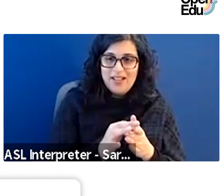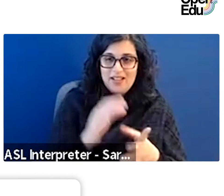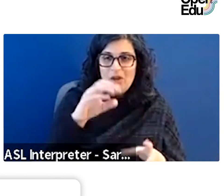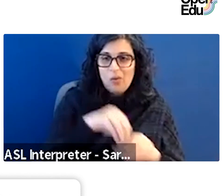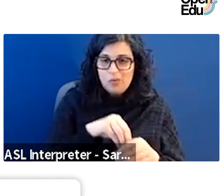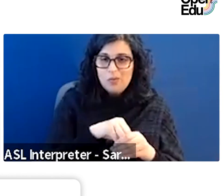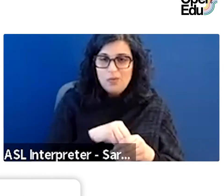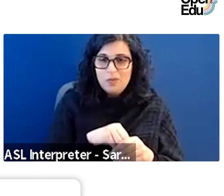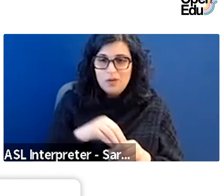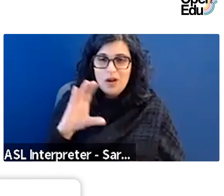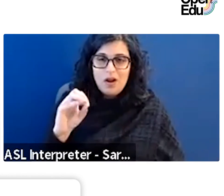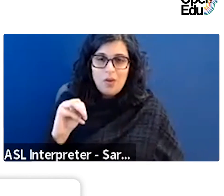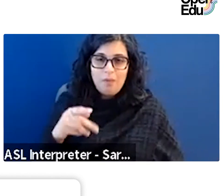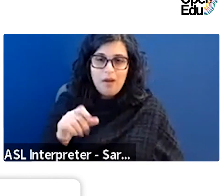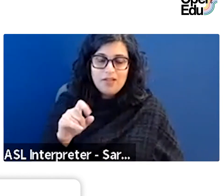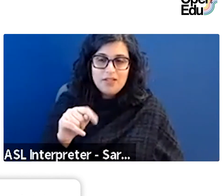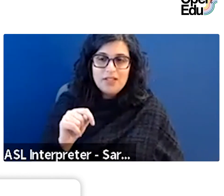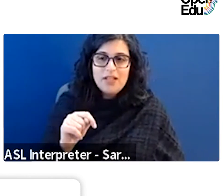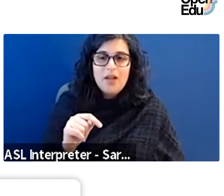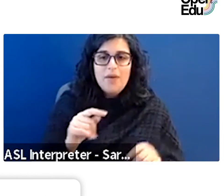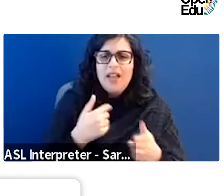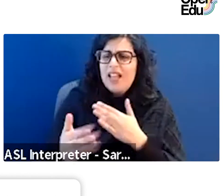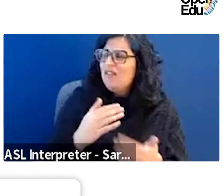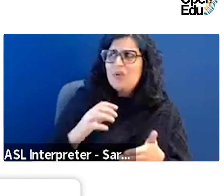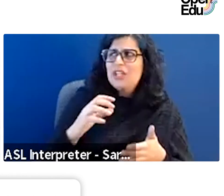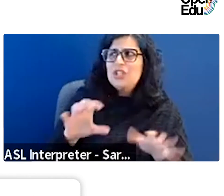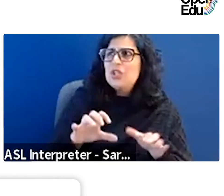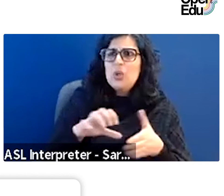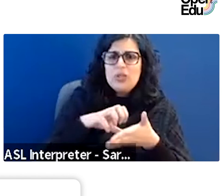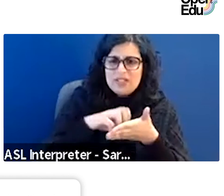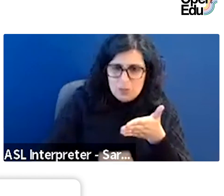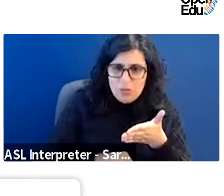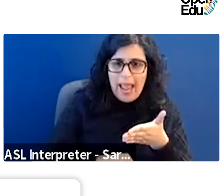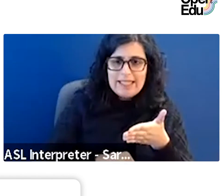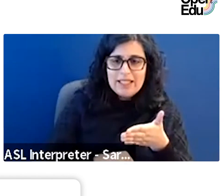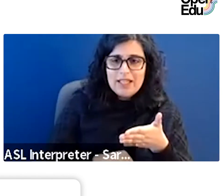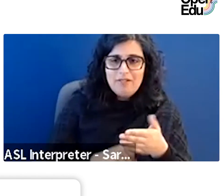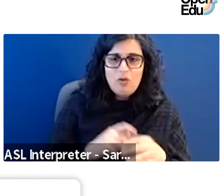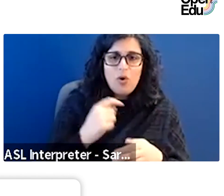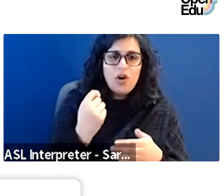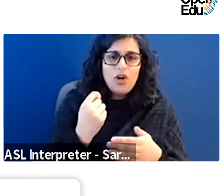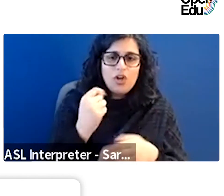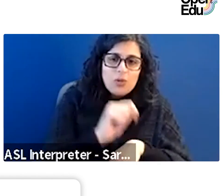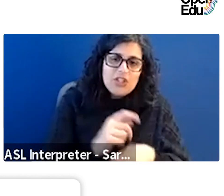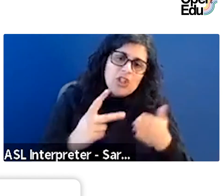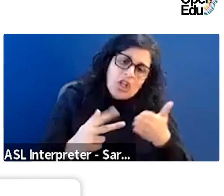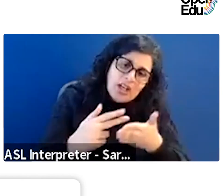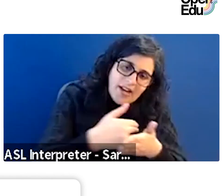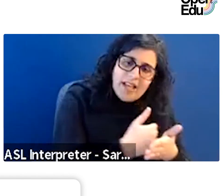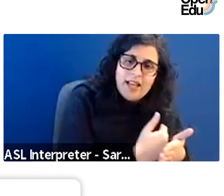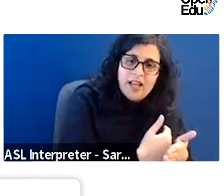even if we were to do subtractive manufacturing like laser cutting or just like traditional, cutting of patterns, we can remelt the